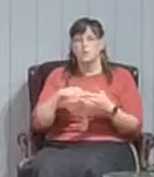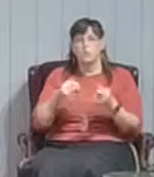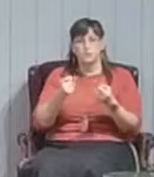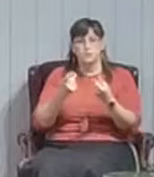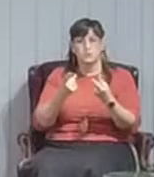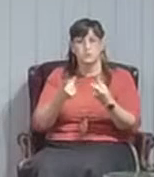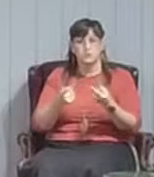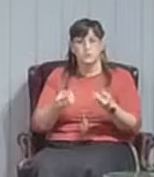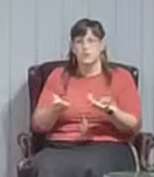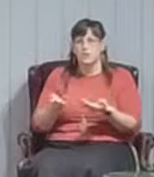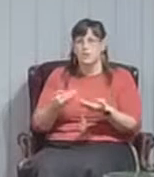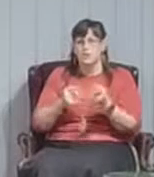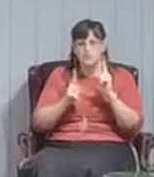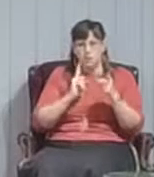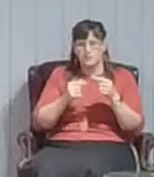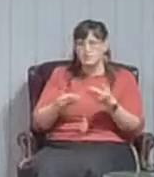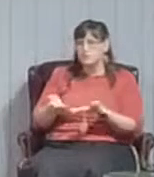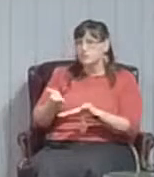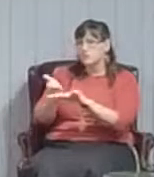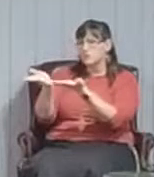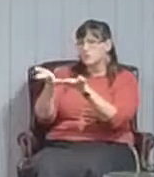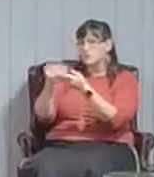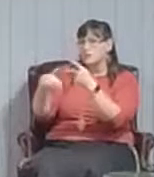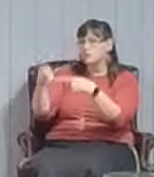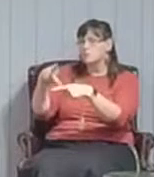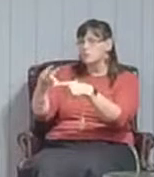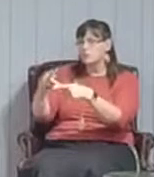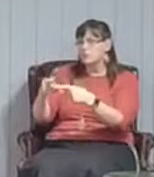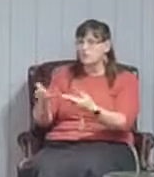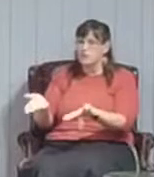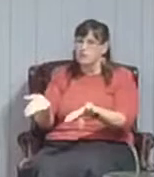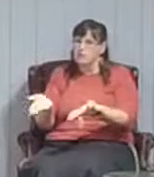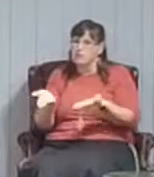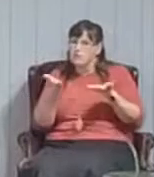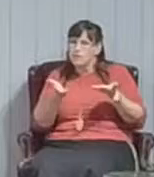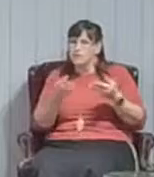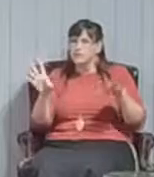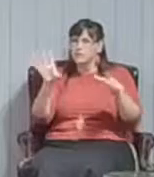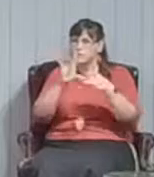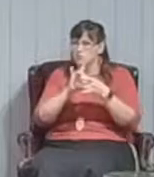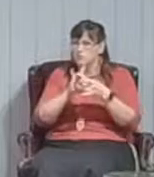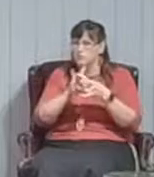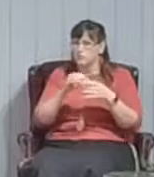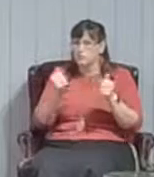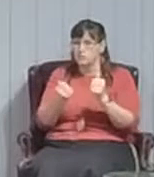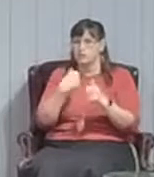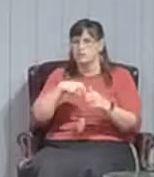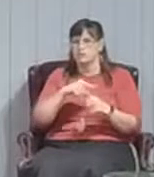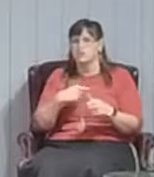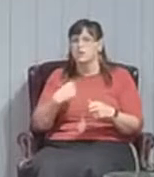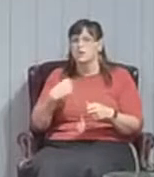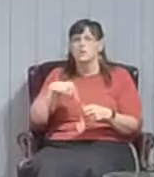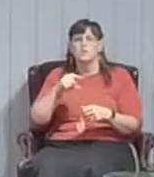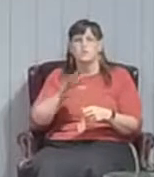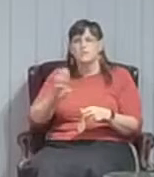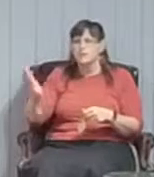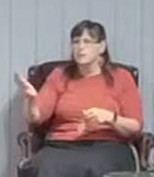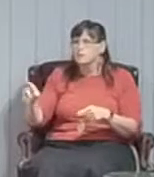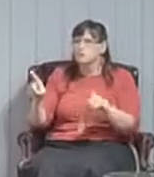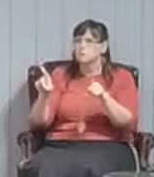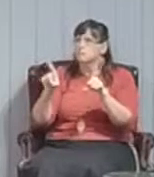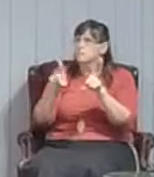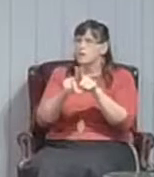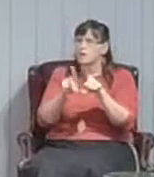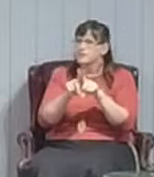people are offering to join up with us and help us. They're not quite like us. They're not. And maybe they don't even